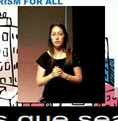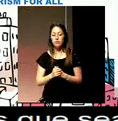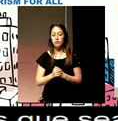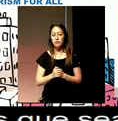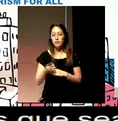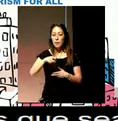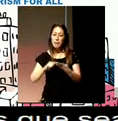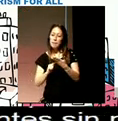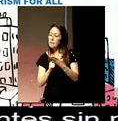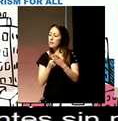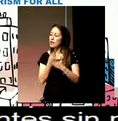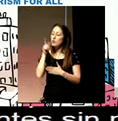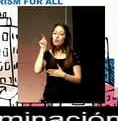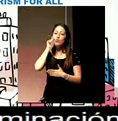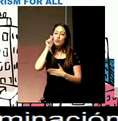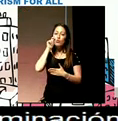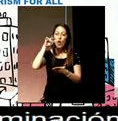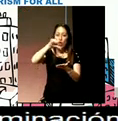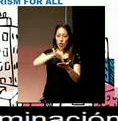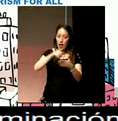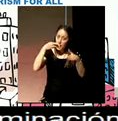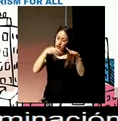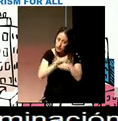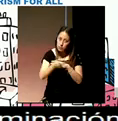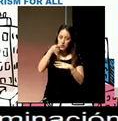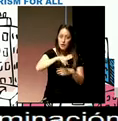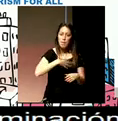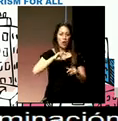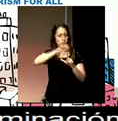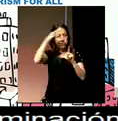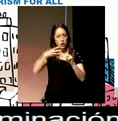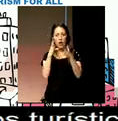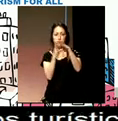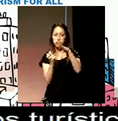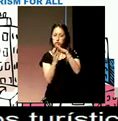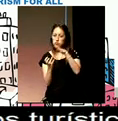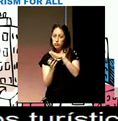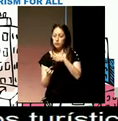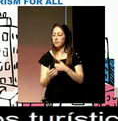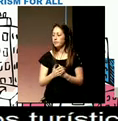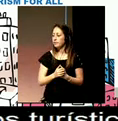We have to have tourist maps in accessible formats that we can download from the websites.